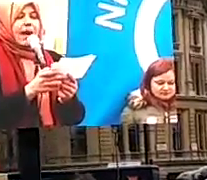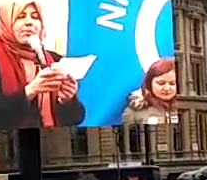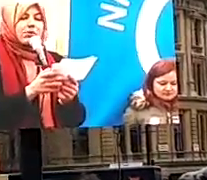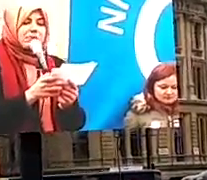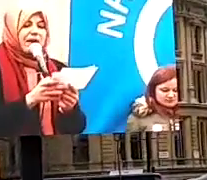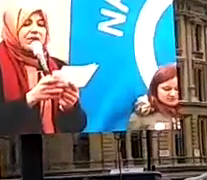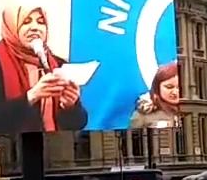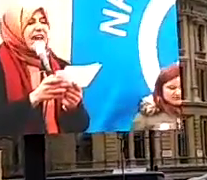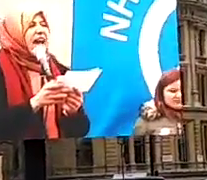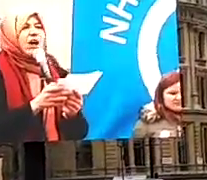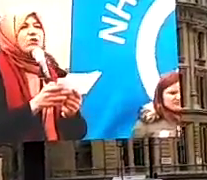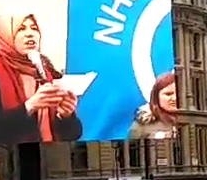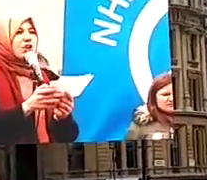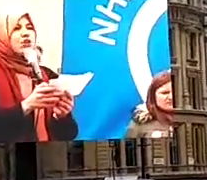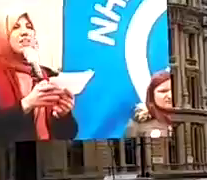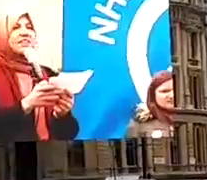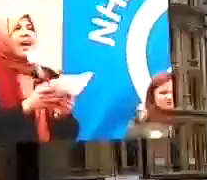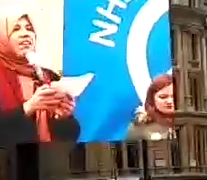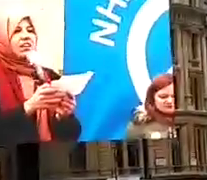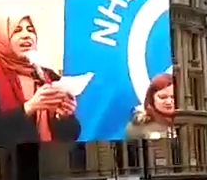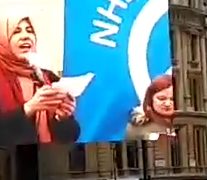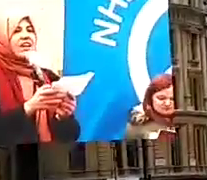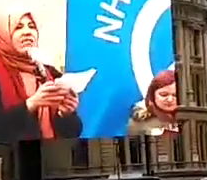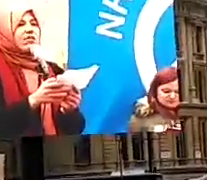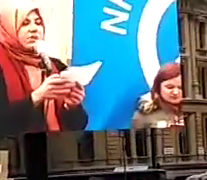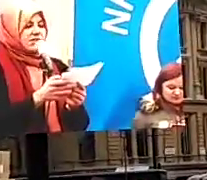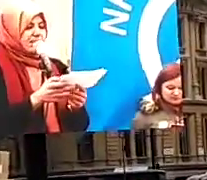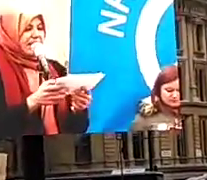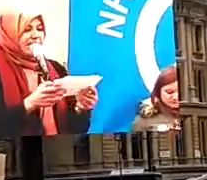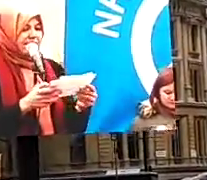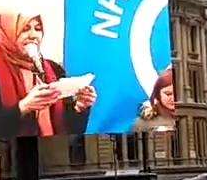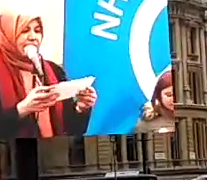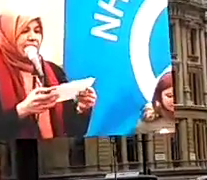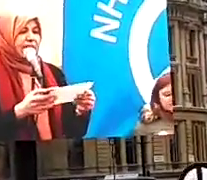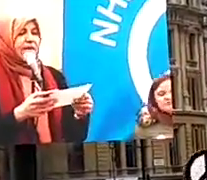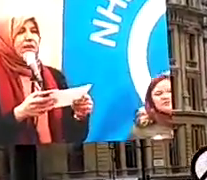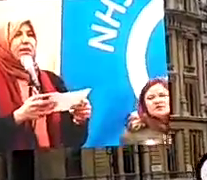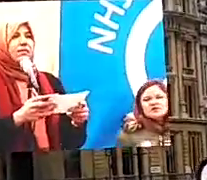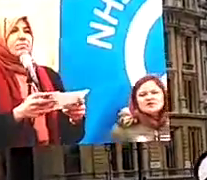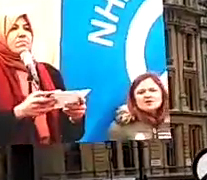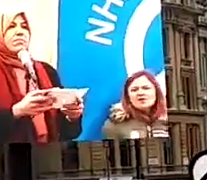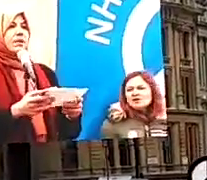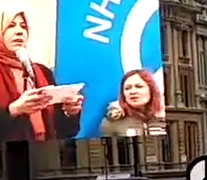security and prosperity. How deluded can a government be?